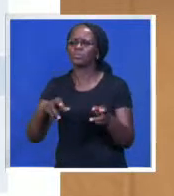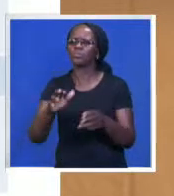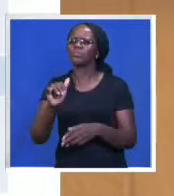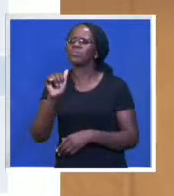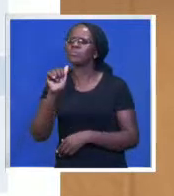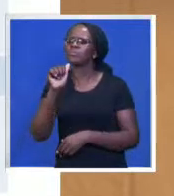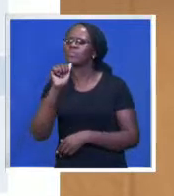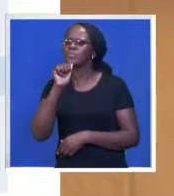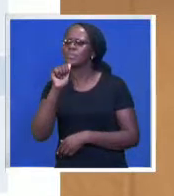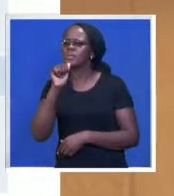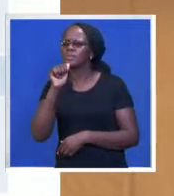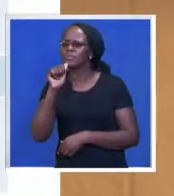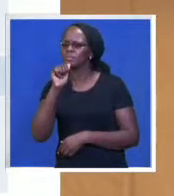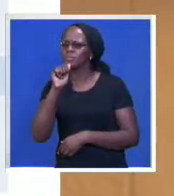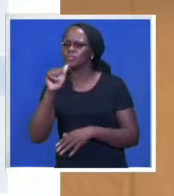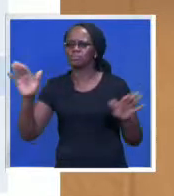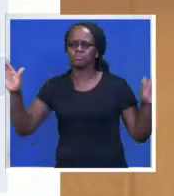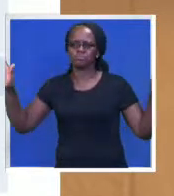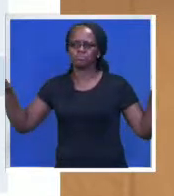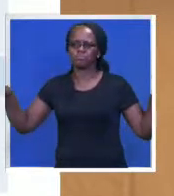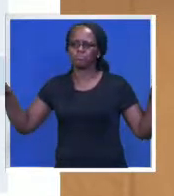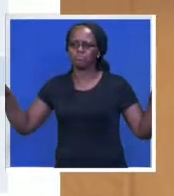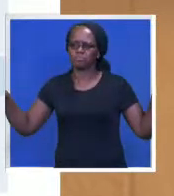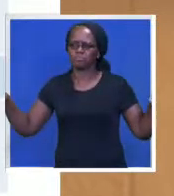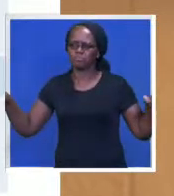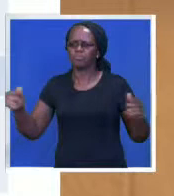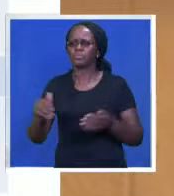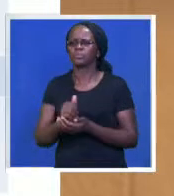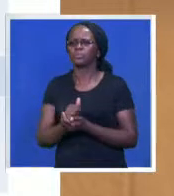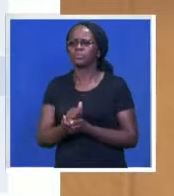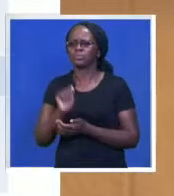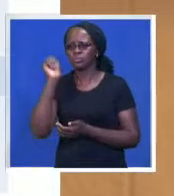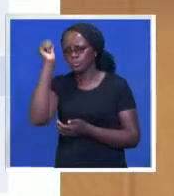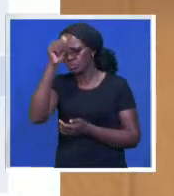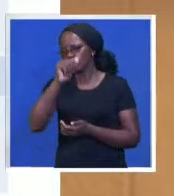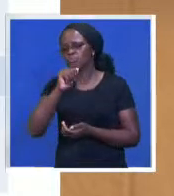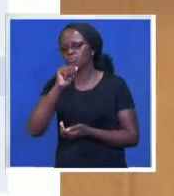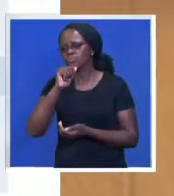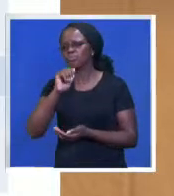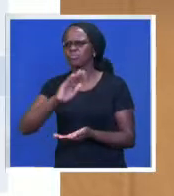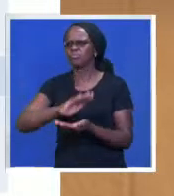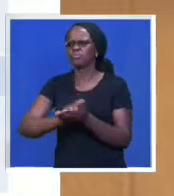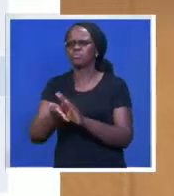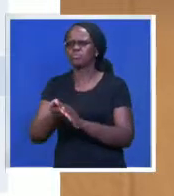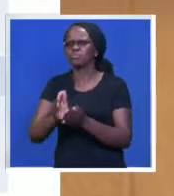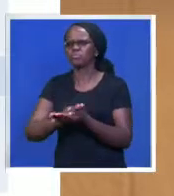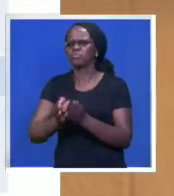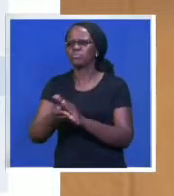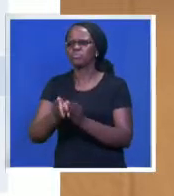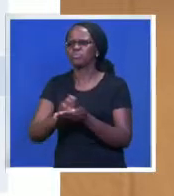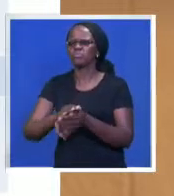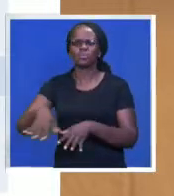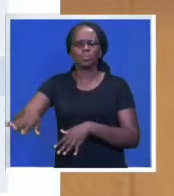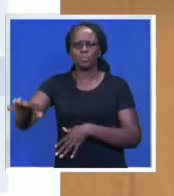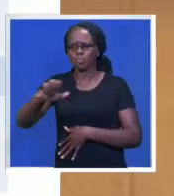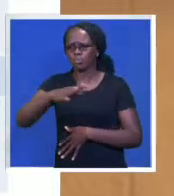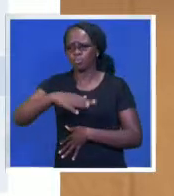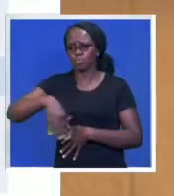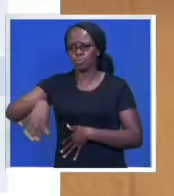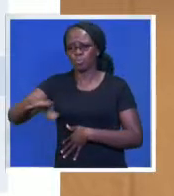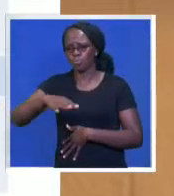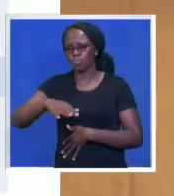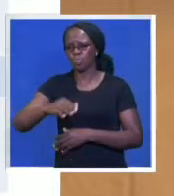God's creation. God created everything before he created human beings on the last day, which was the